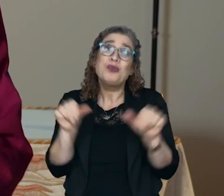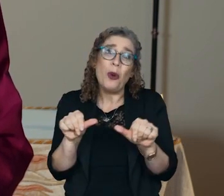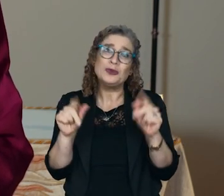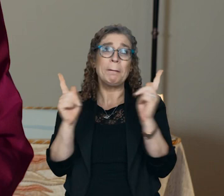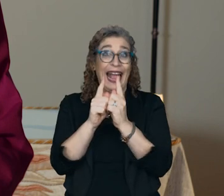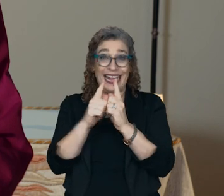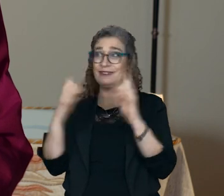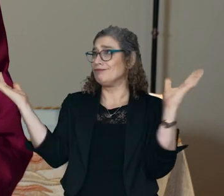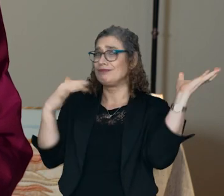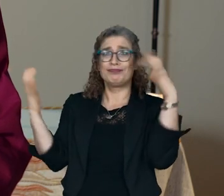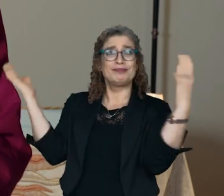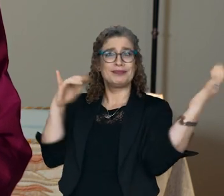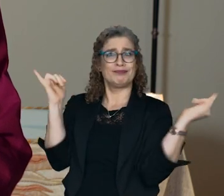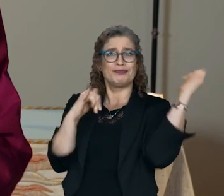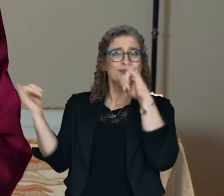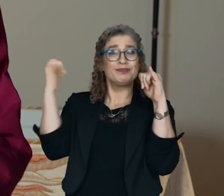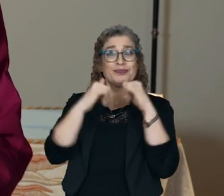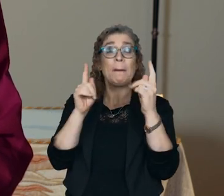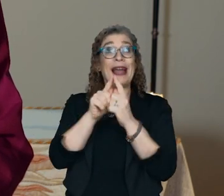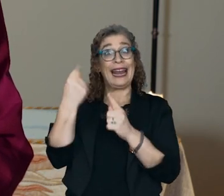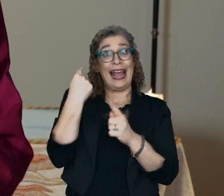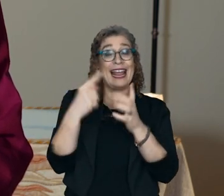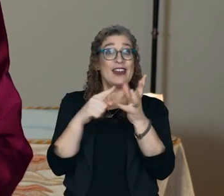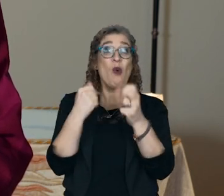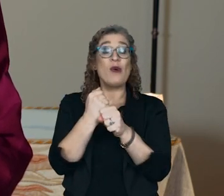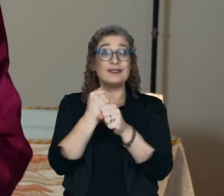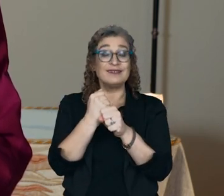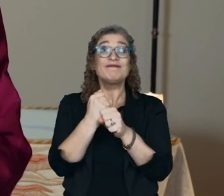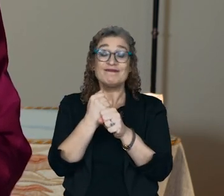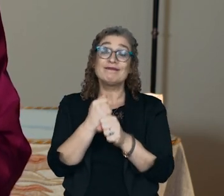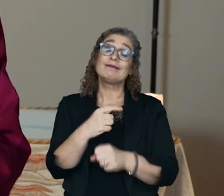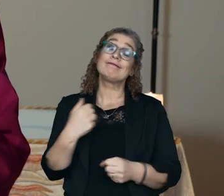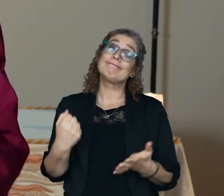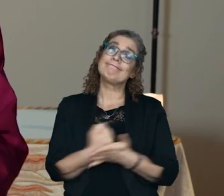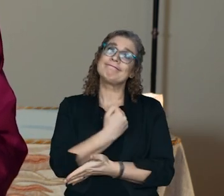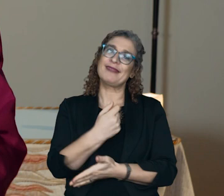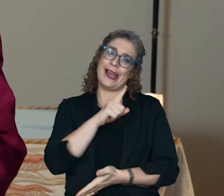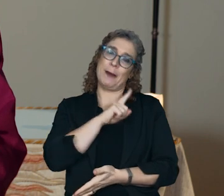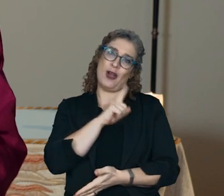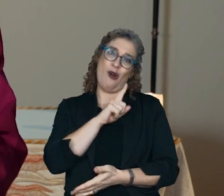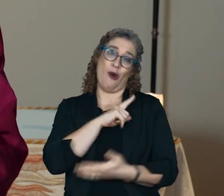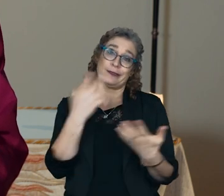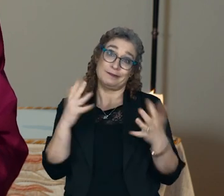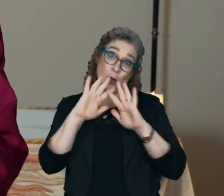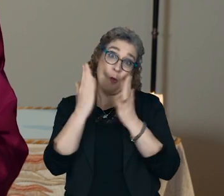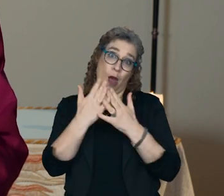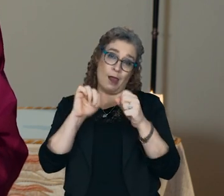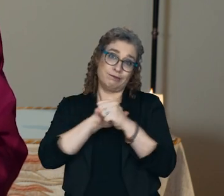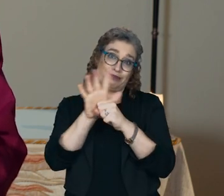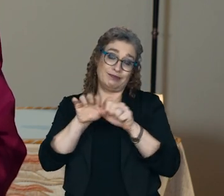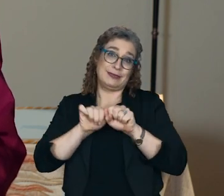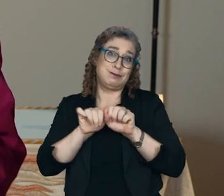Conference, which sadly couldn't happen this year due to the global health